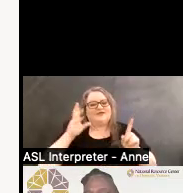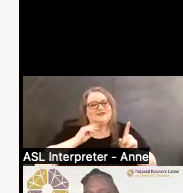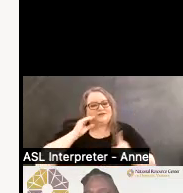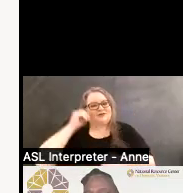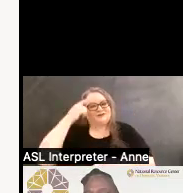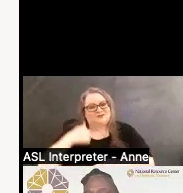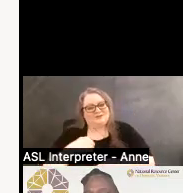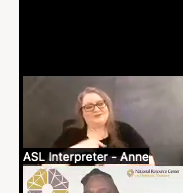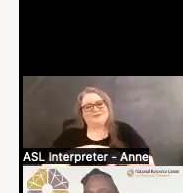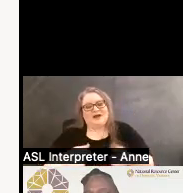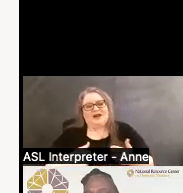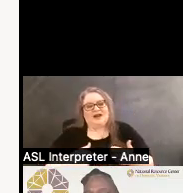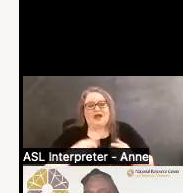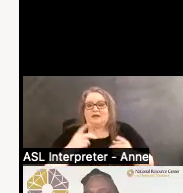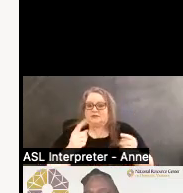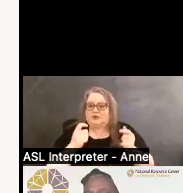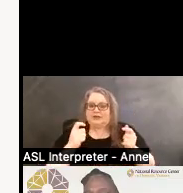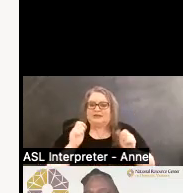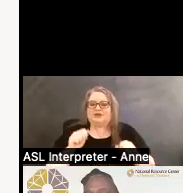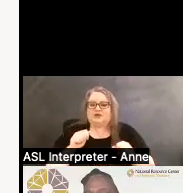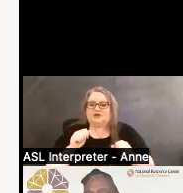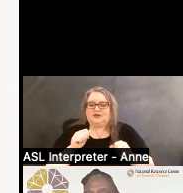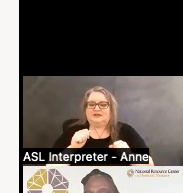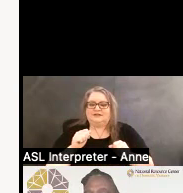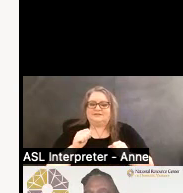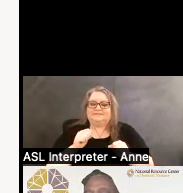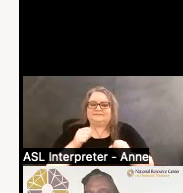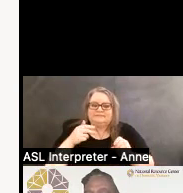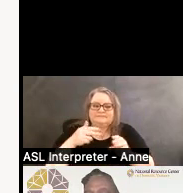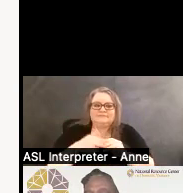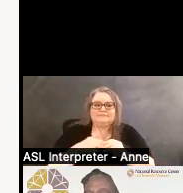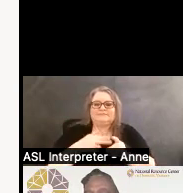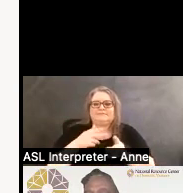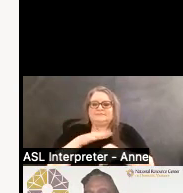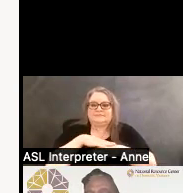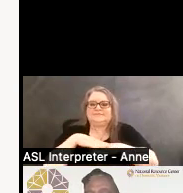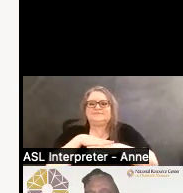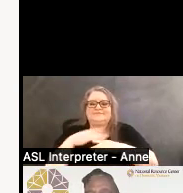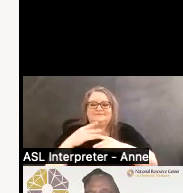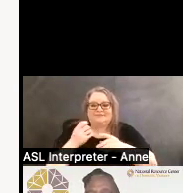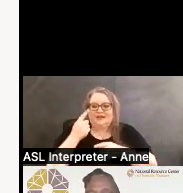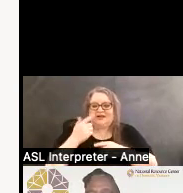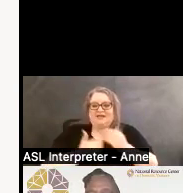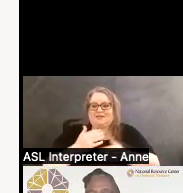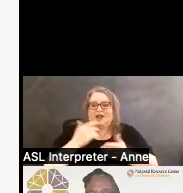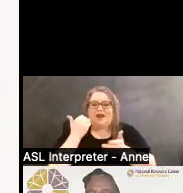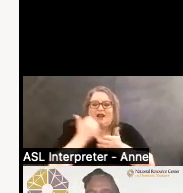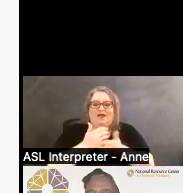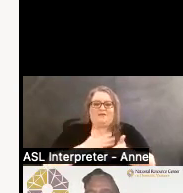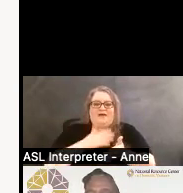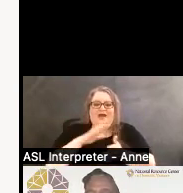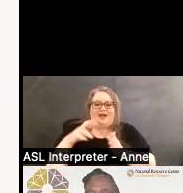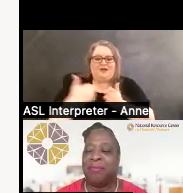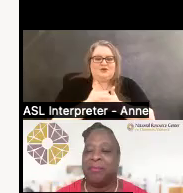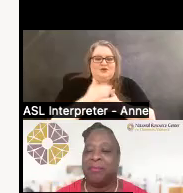but I was able to quickly get on board with the process and help in my new role. I started off as